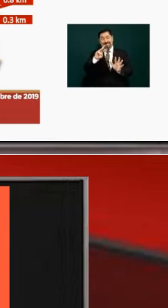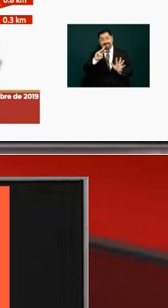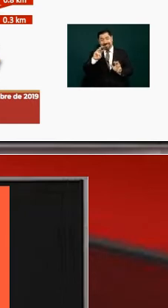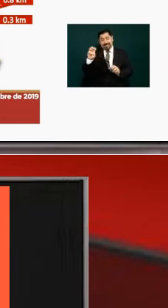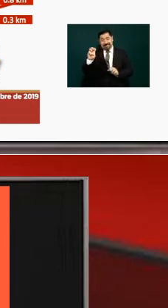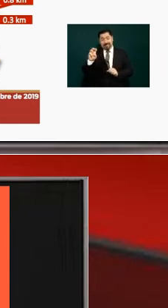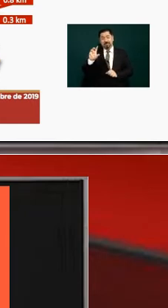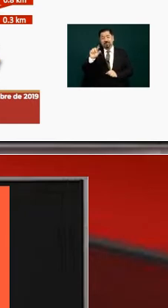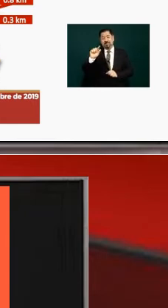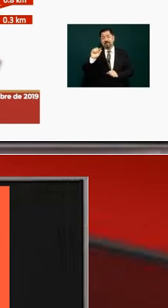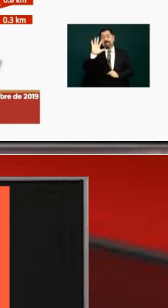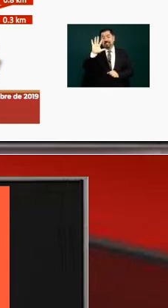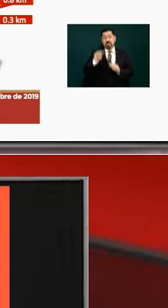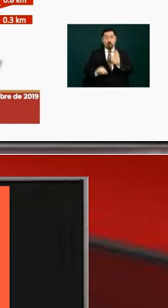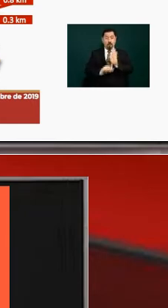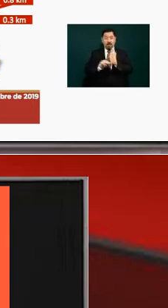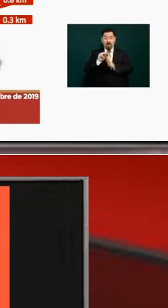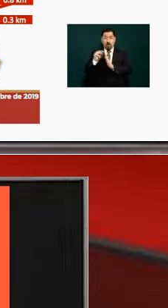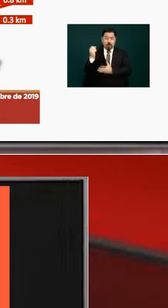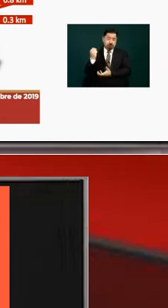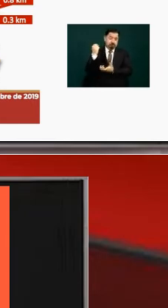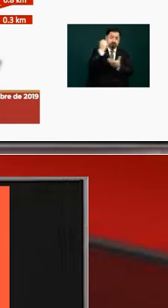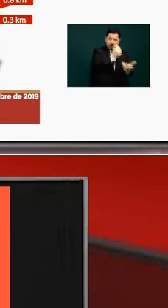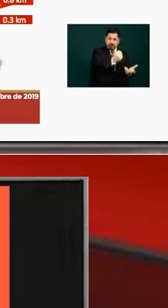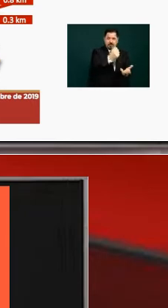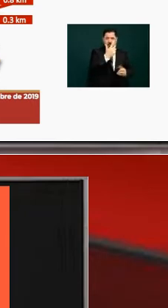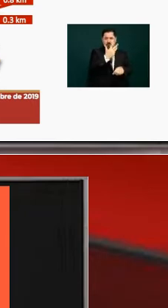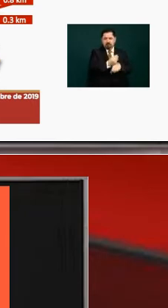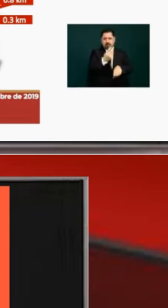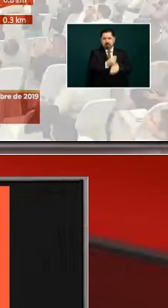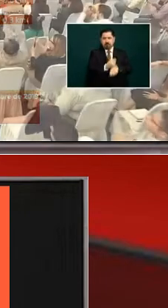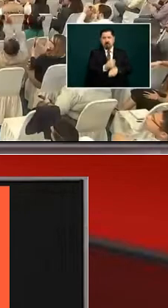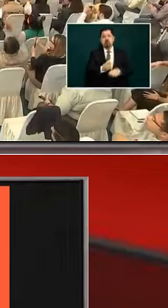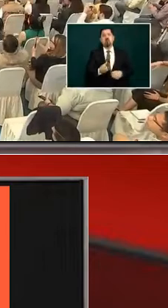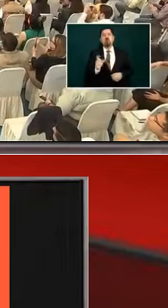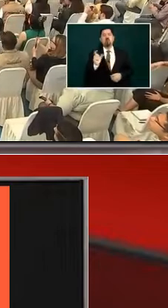so that's the number of million peso